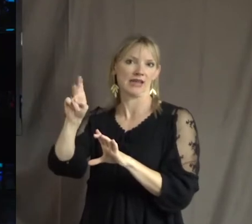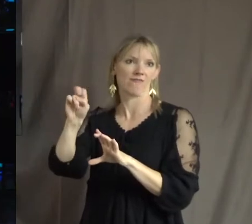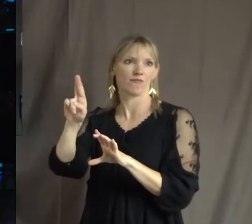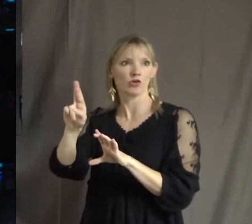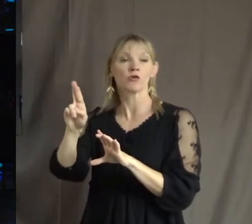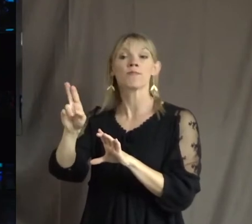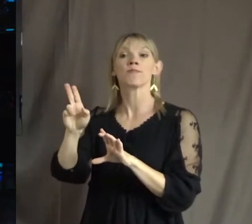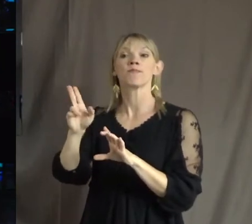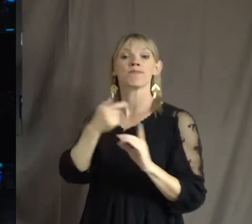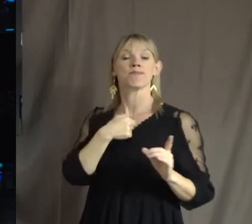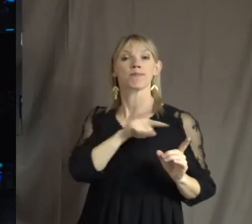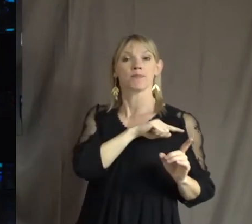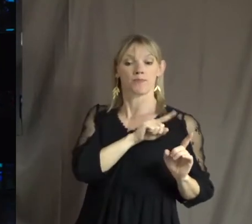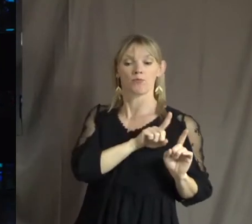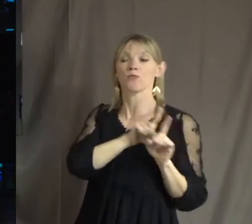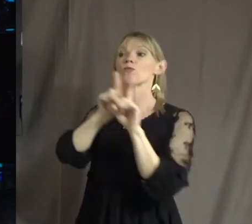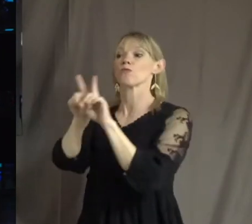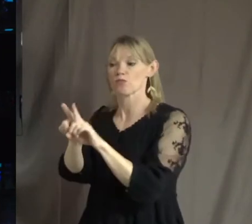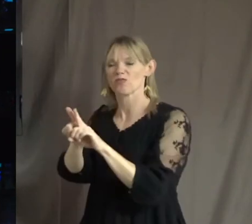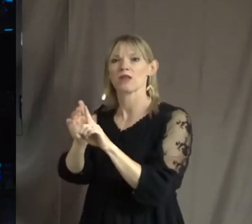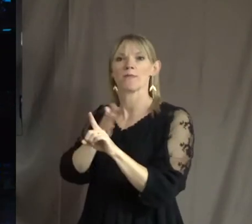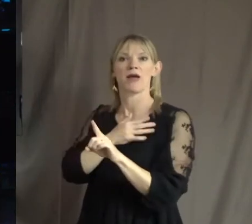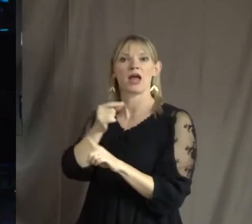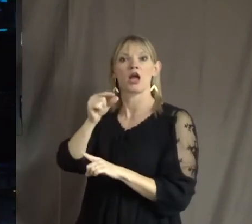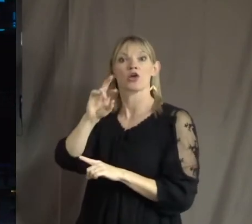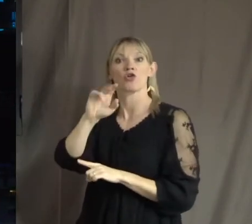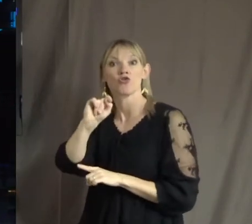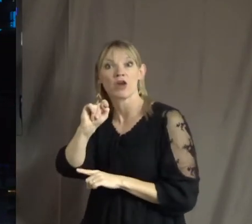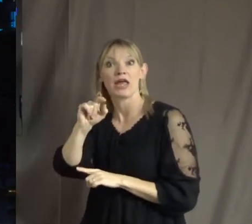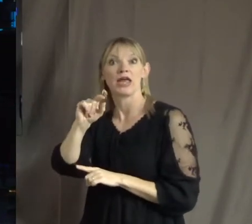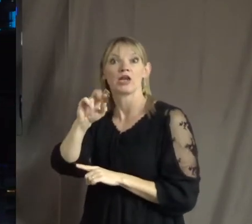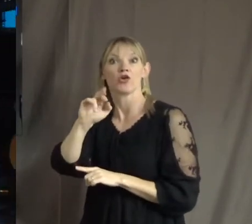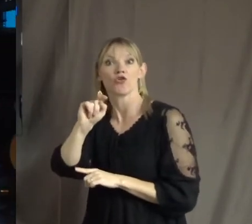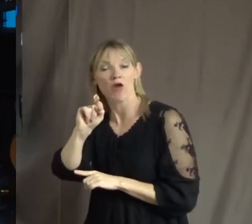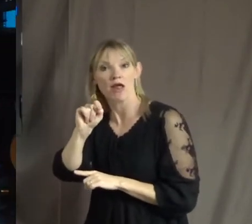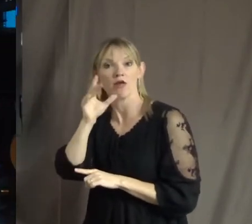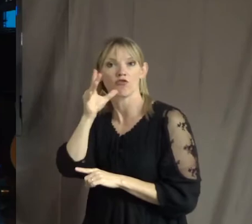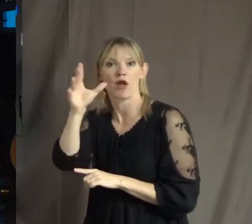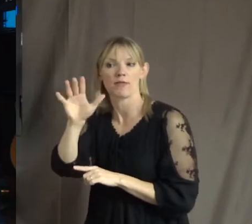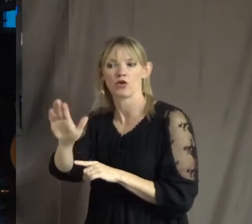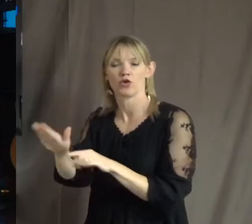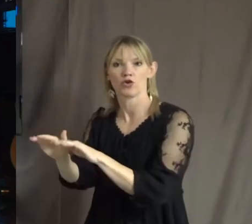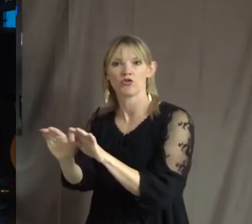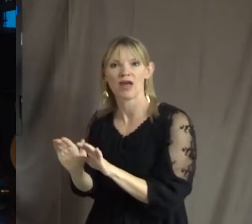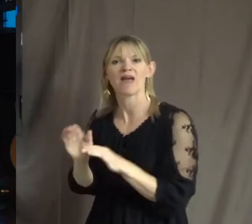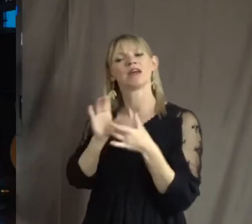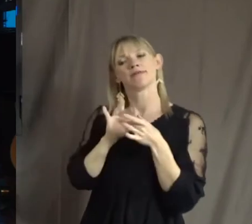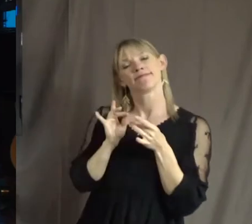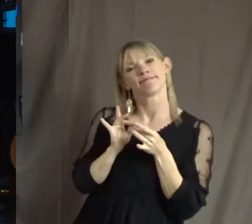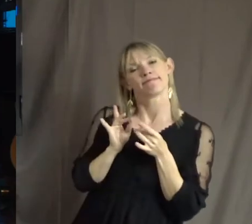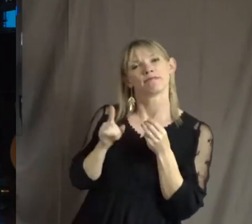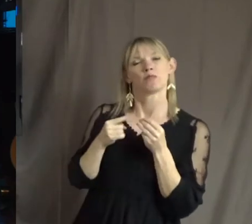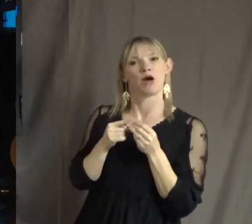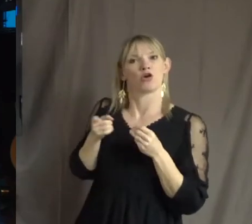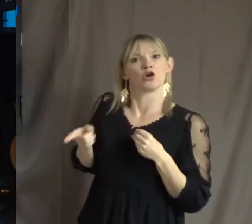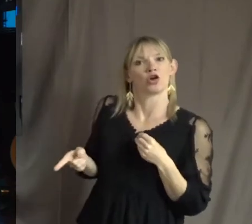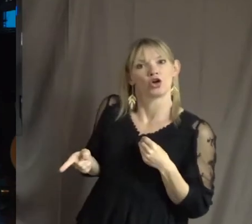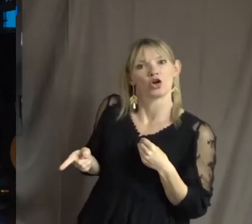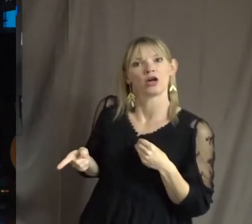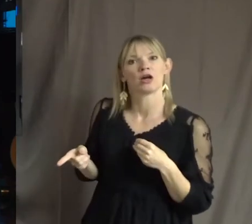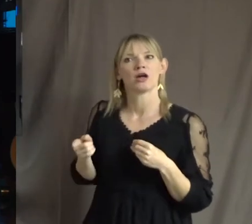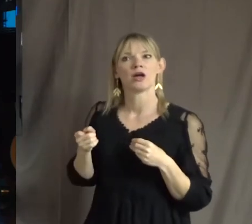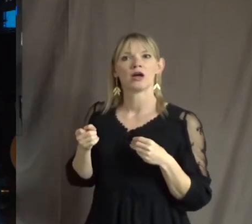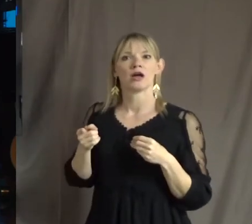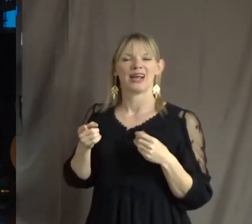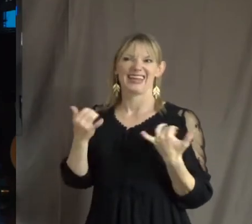me to my great-great-grandmother's grave and talked about her. So I know it was a time, and as